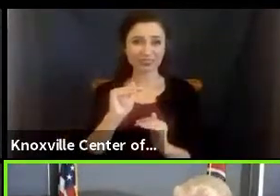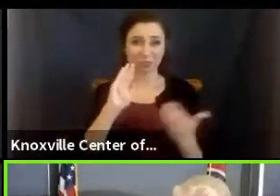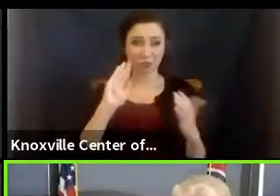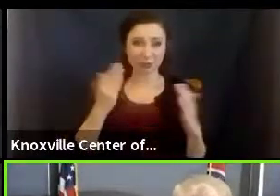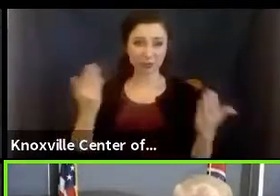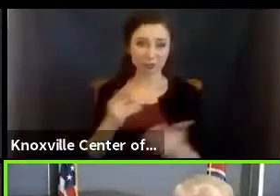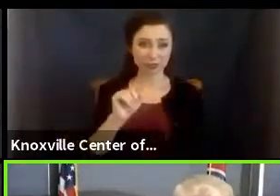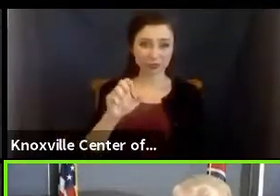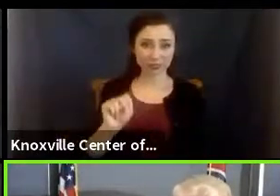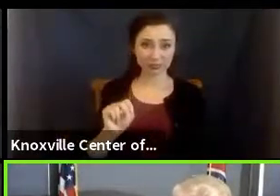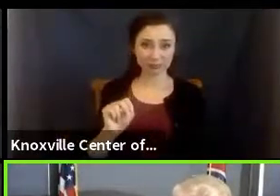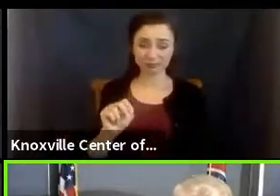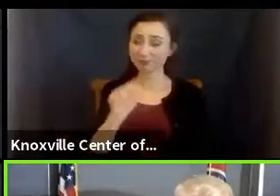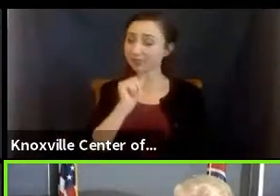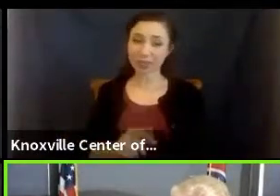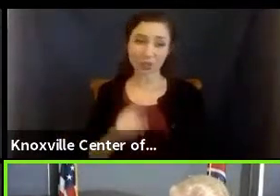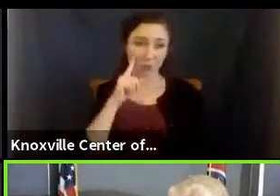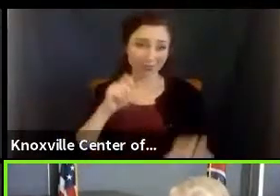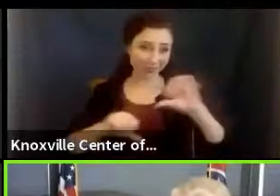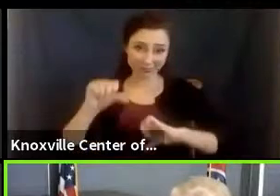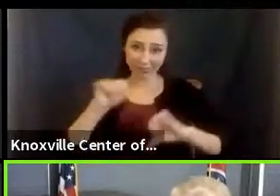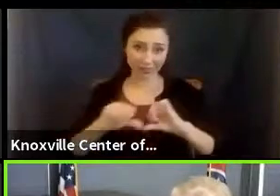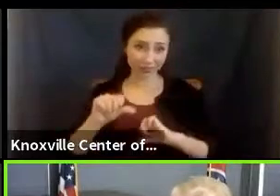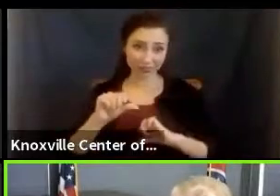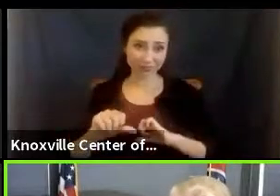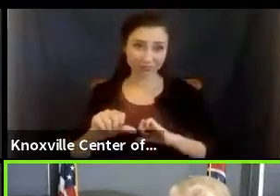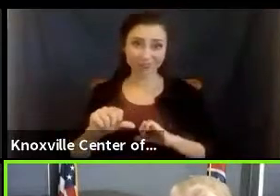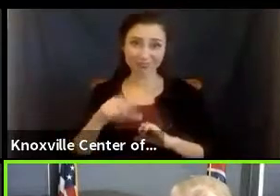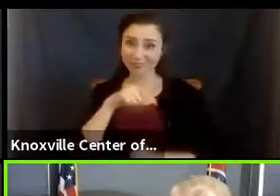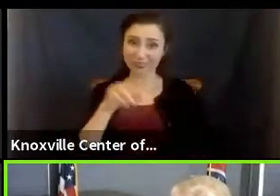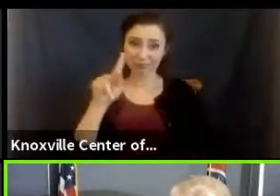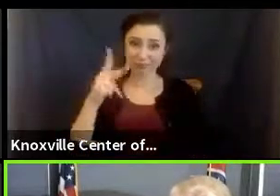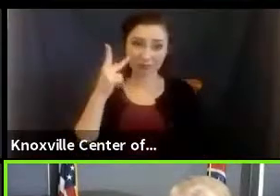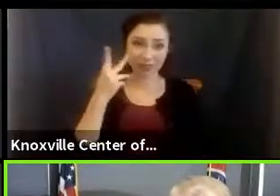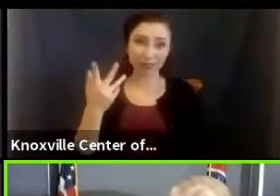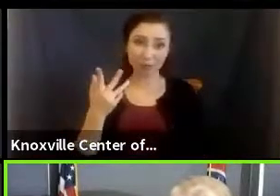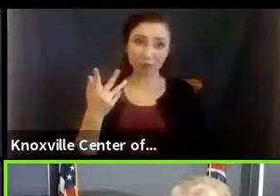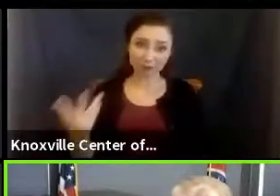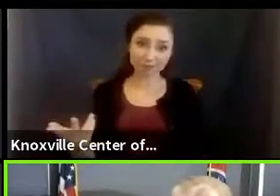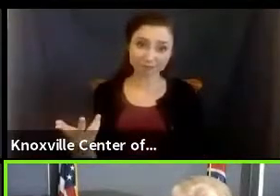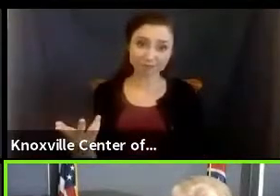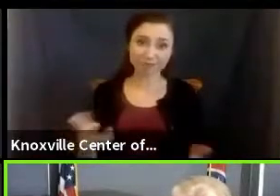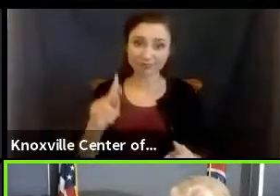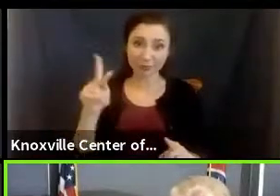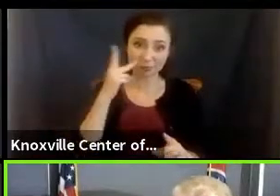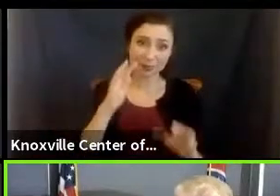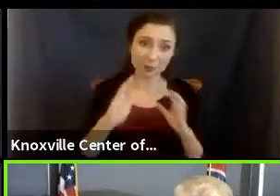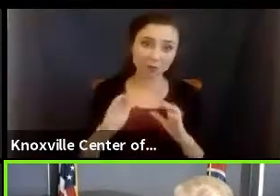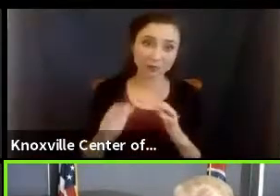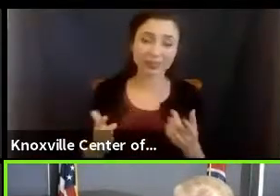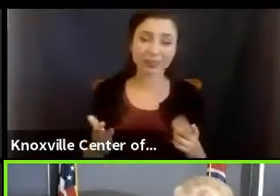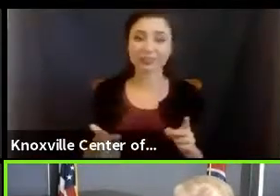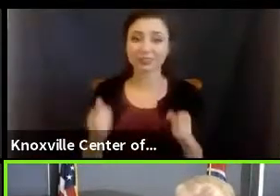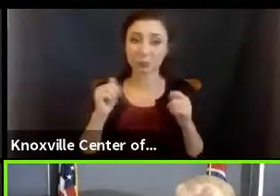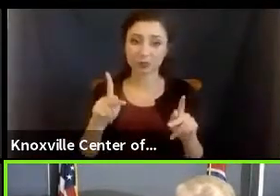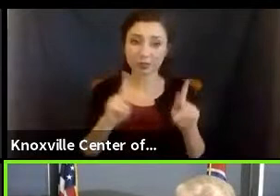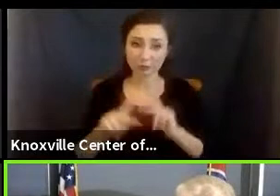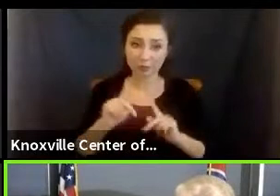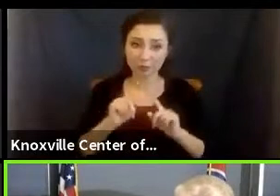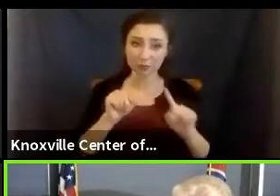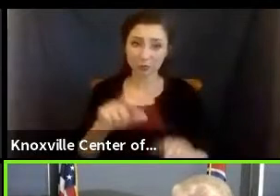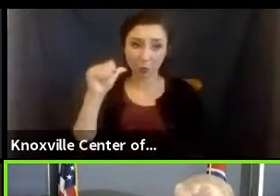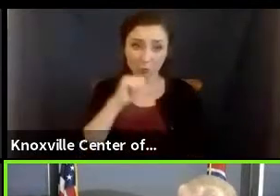I don't think it was a scientific decision. I think it was a political decision. I think it was an economic decision. It was to allow people to go